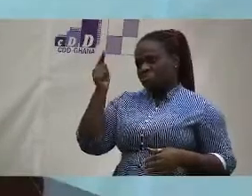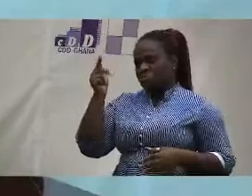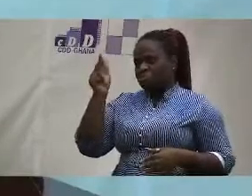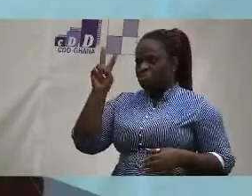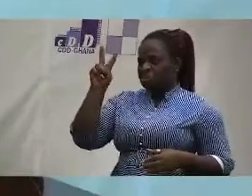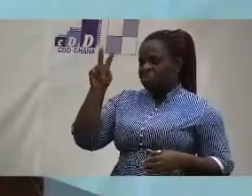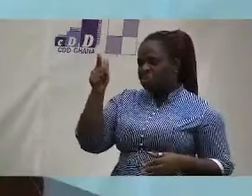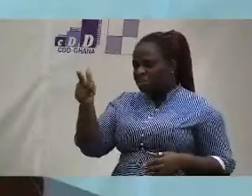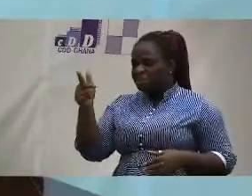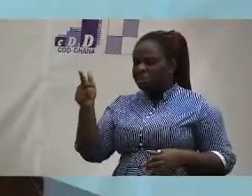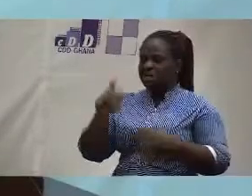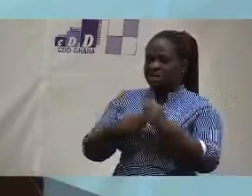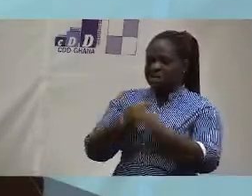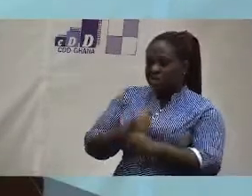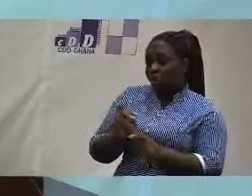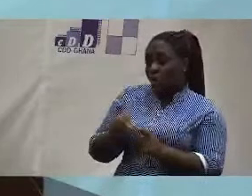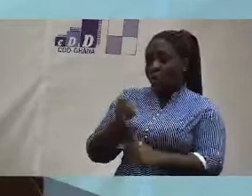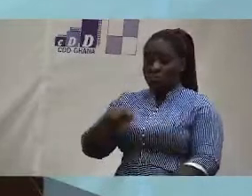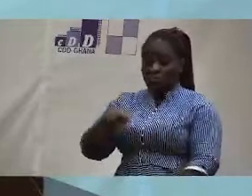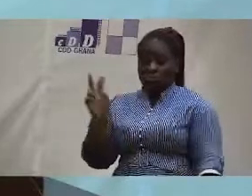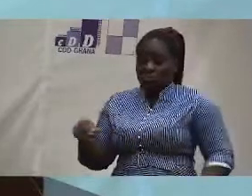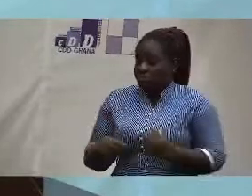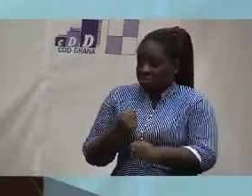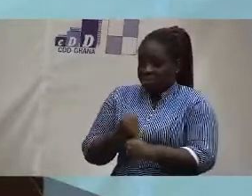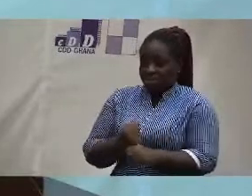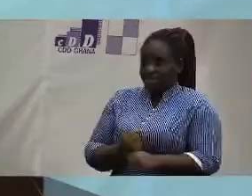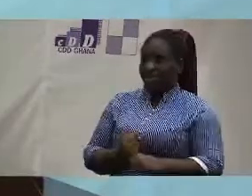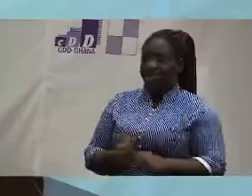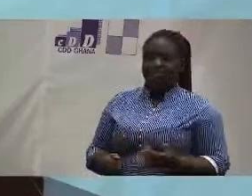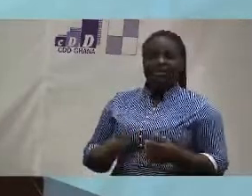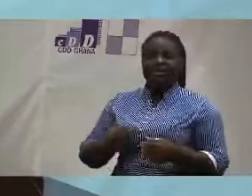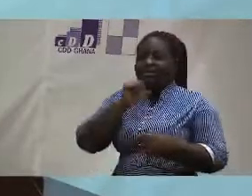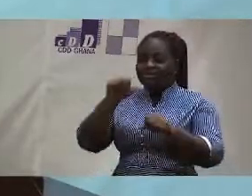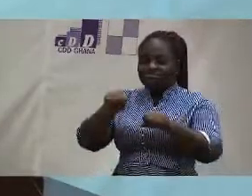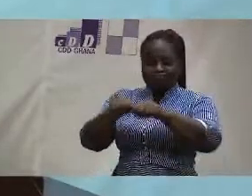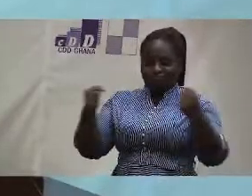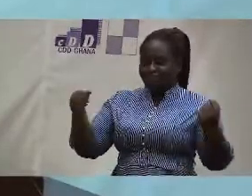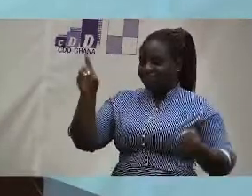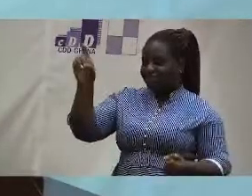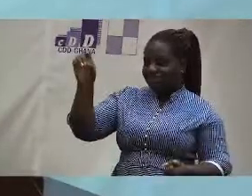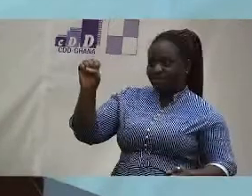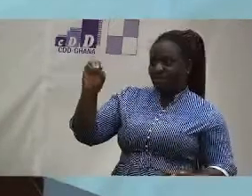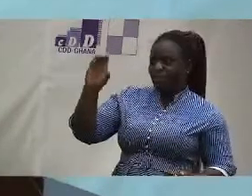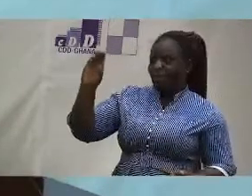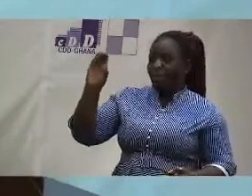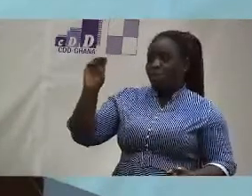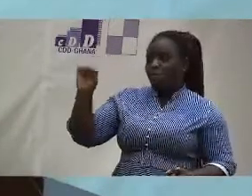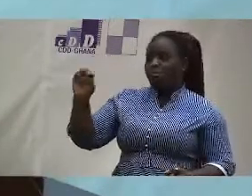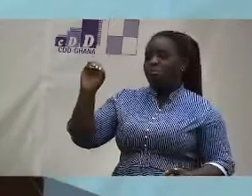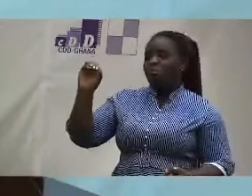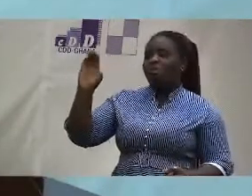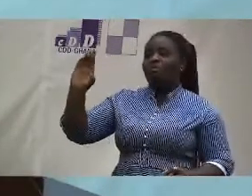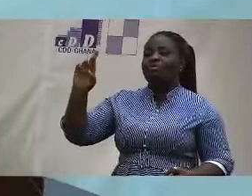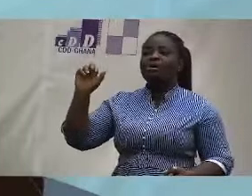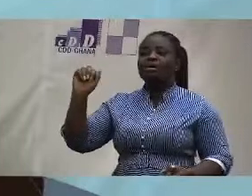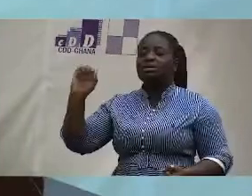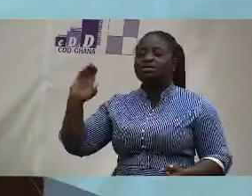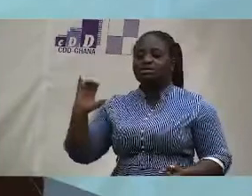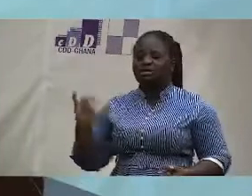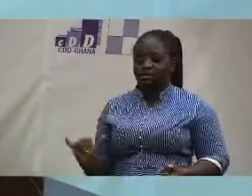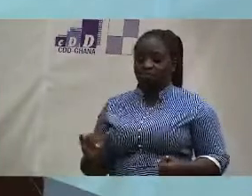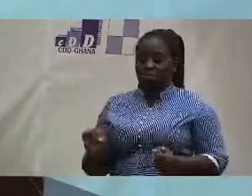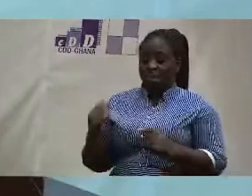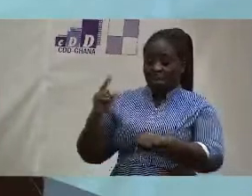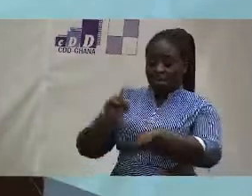23 years or 22 of unbroken democracy in Ghana, talking in terms of